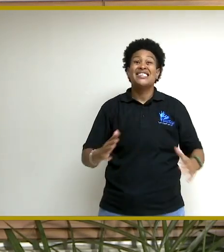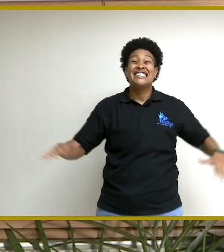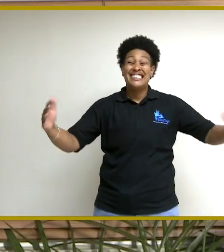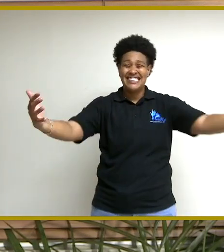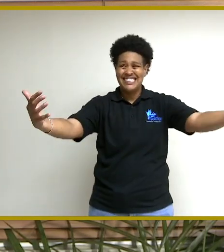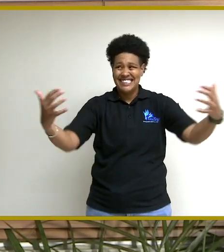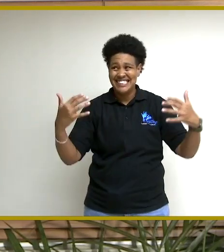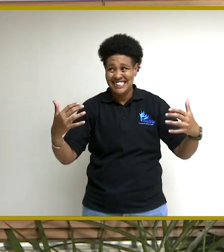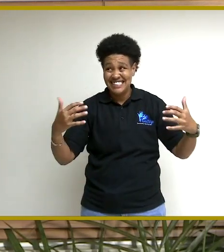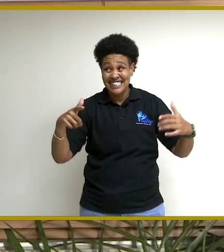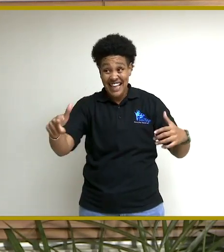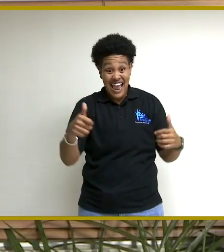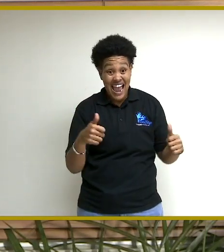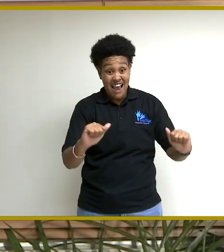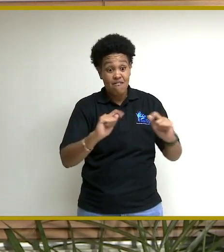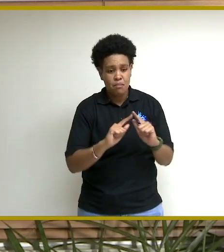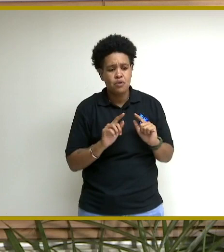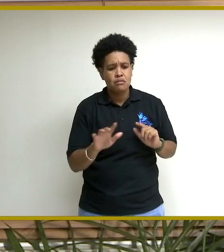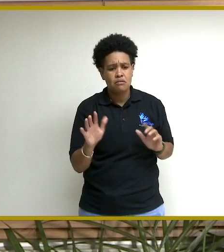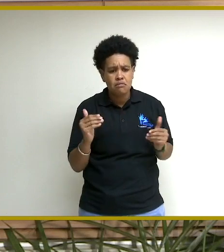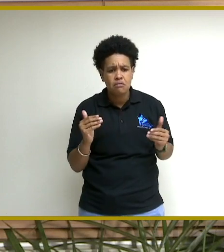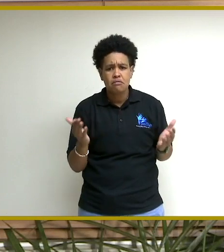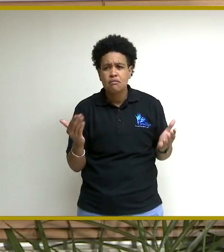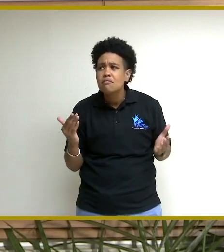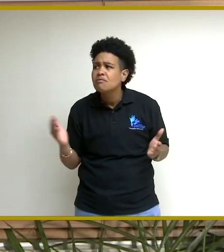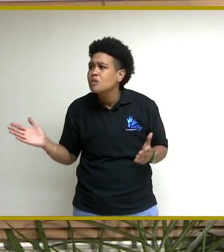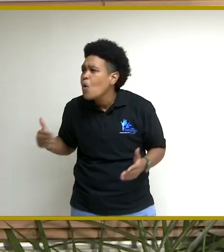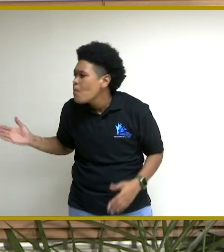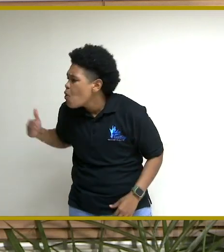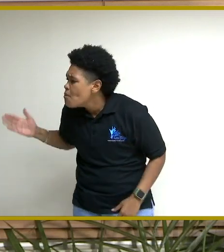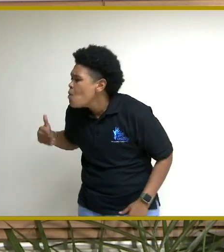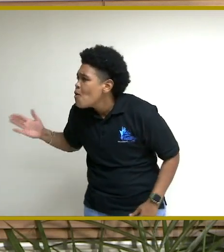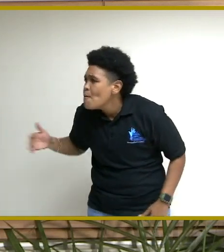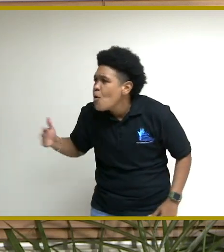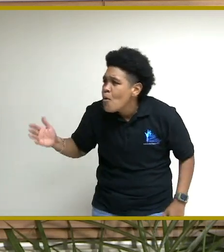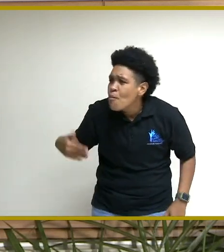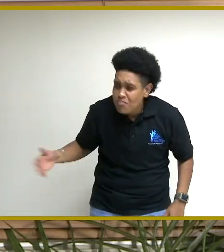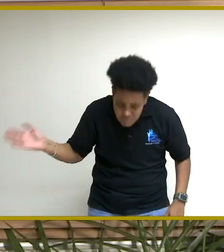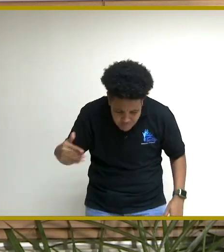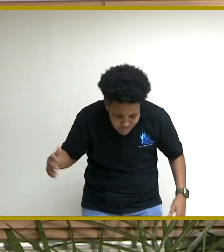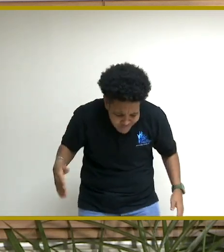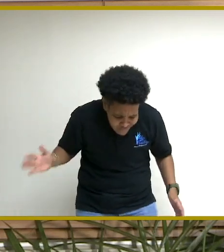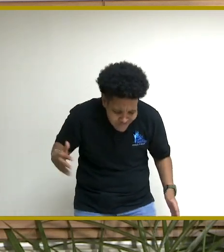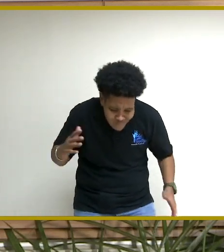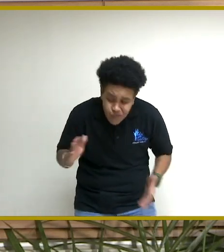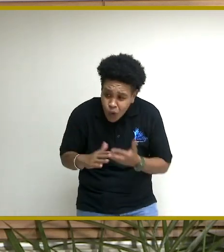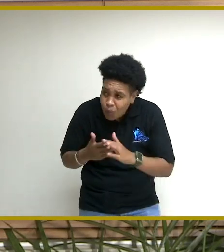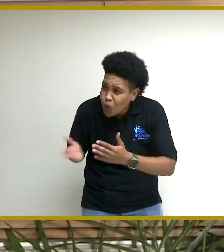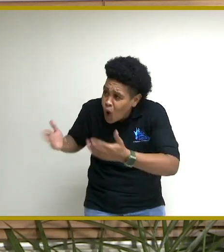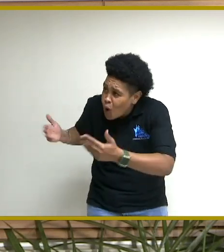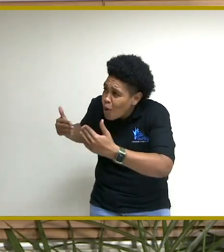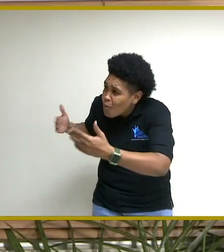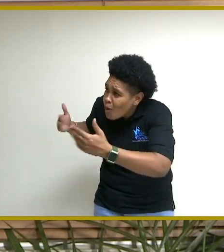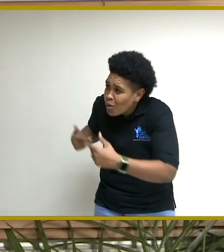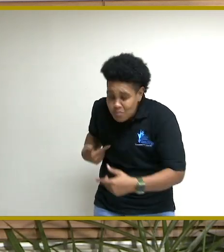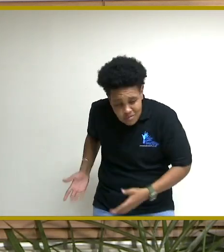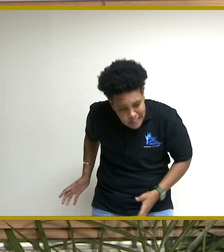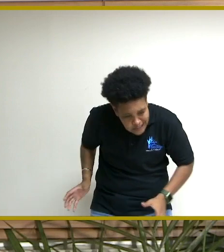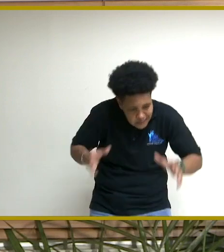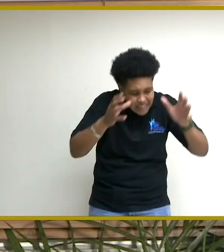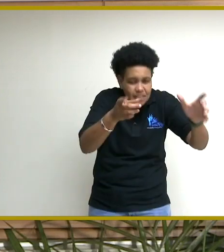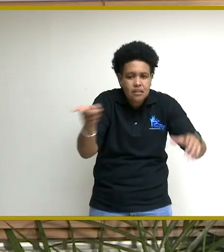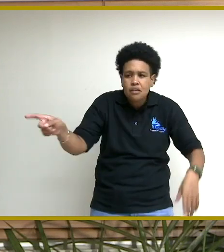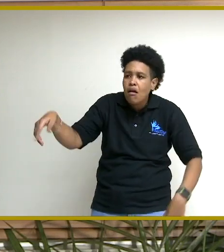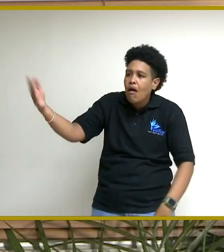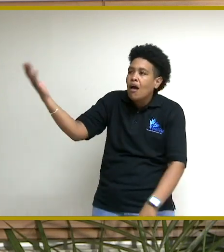that their efforts and the mobilization to take people out of communities who otherwise may not have had either the